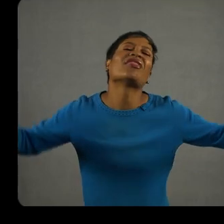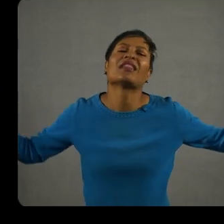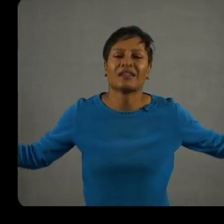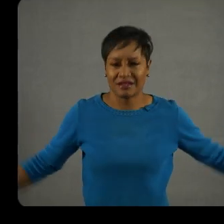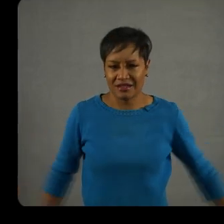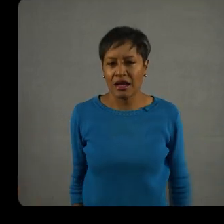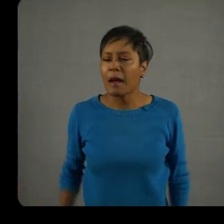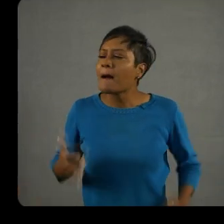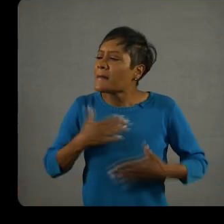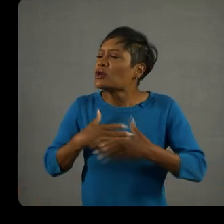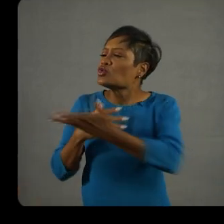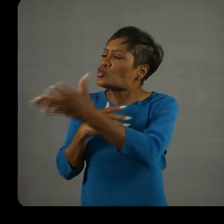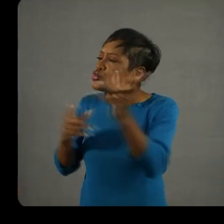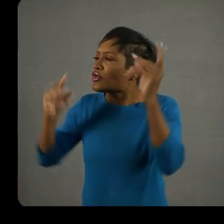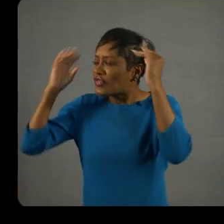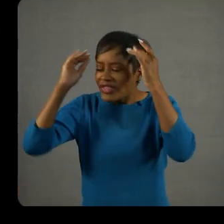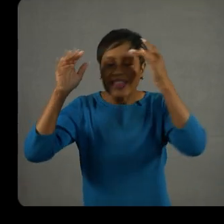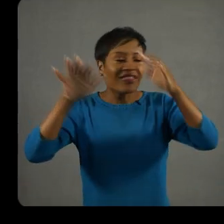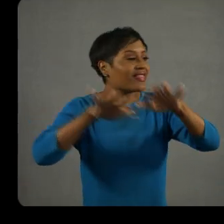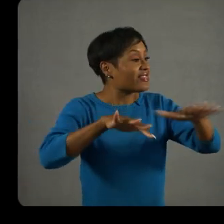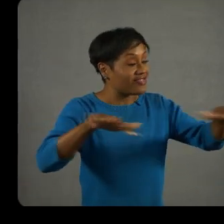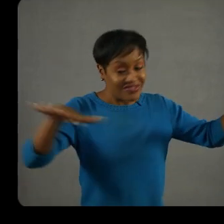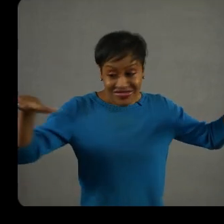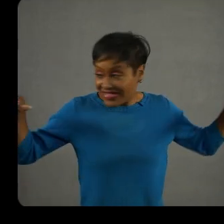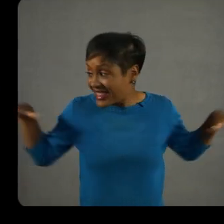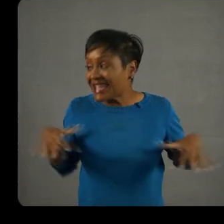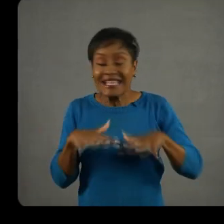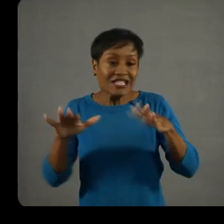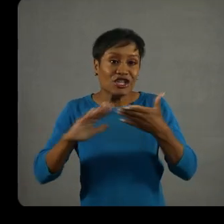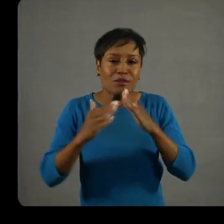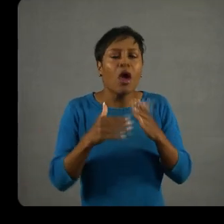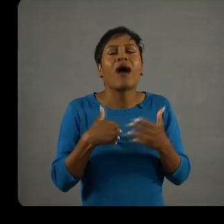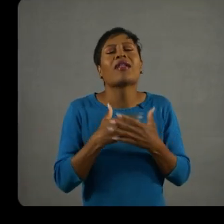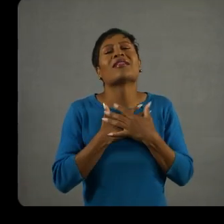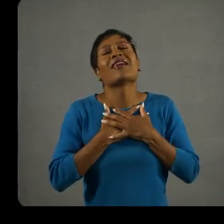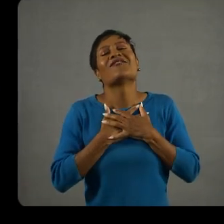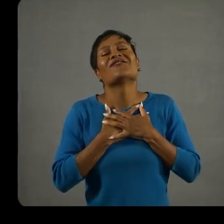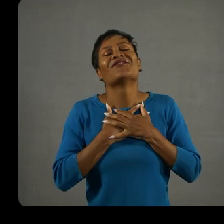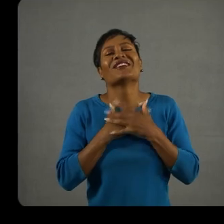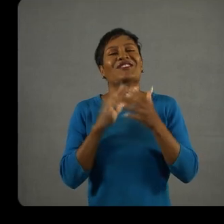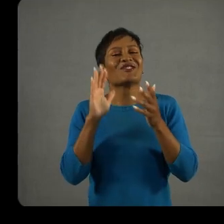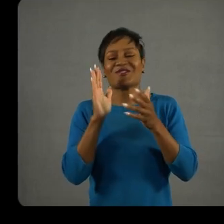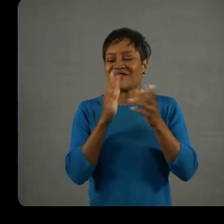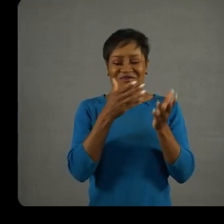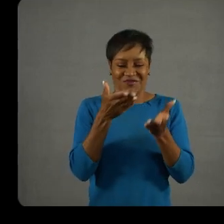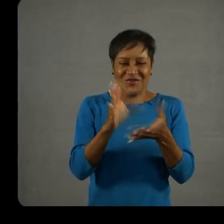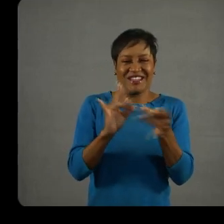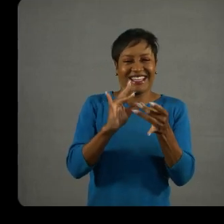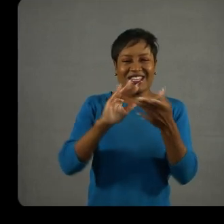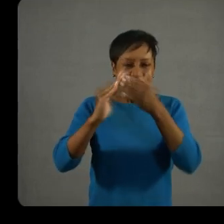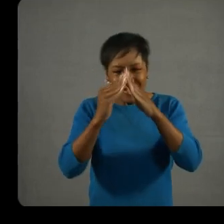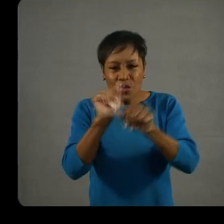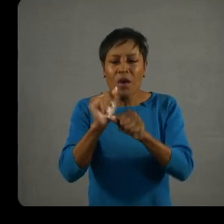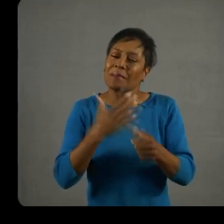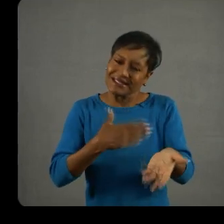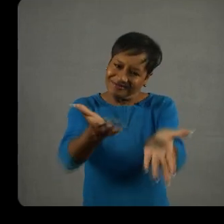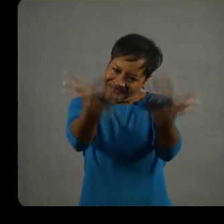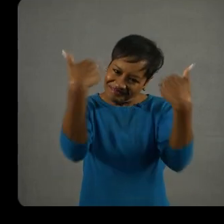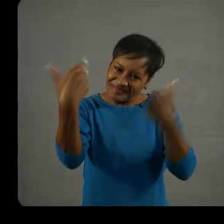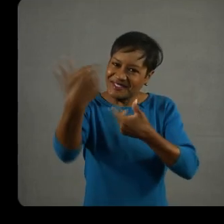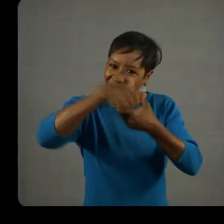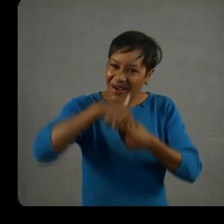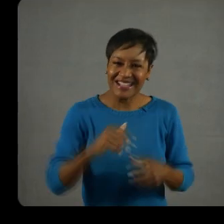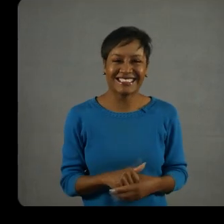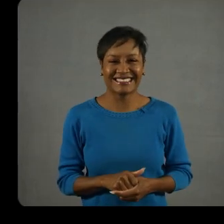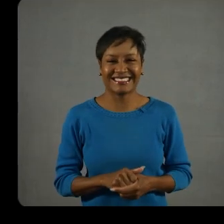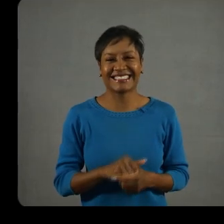please think of this as a community work. I love the way that you think about it as a community work, and please join us.